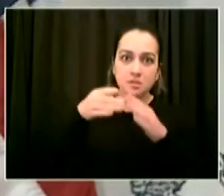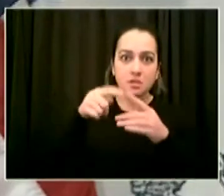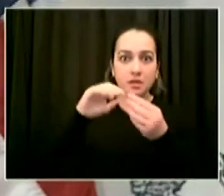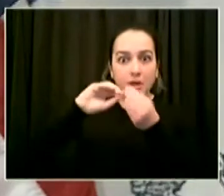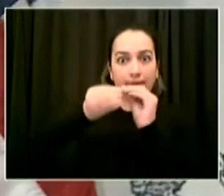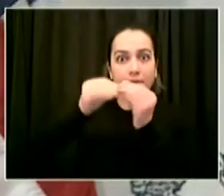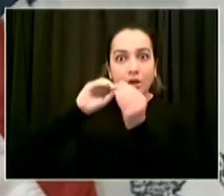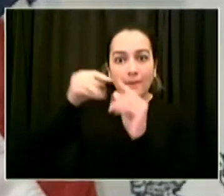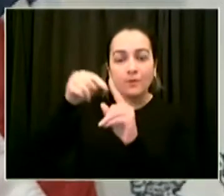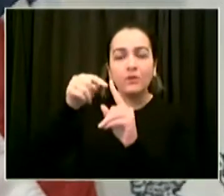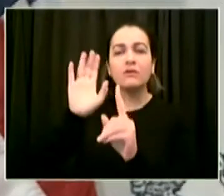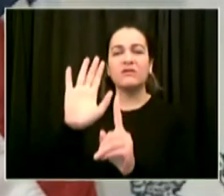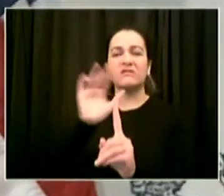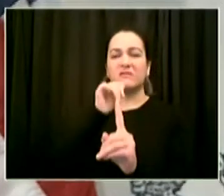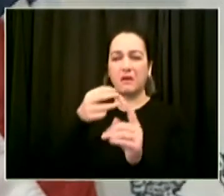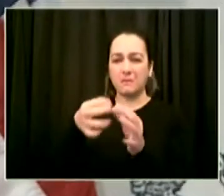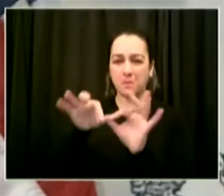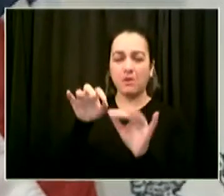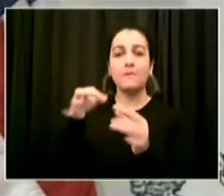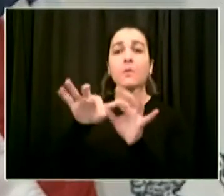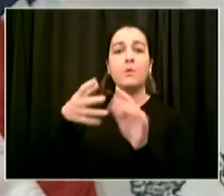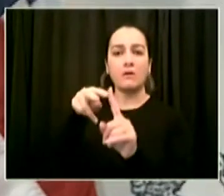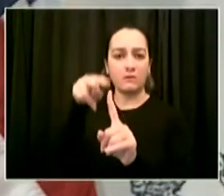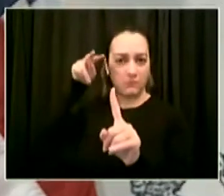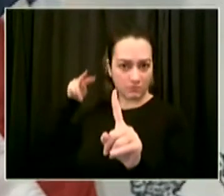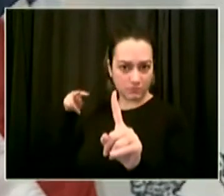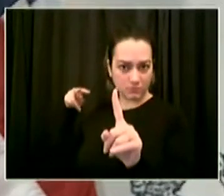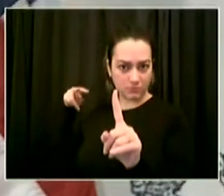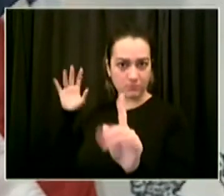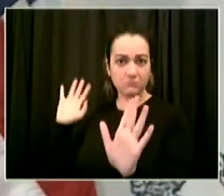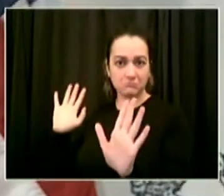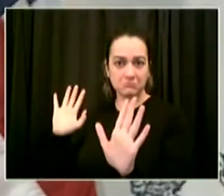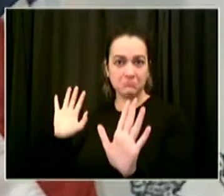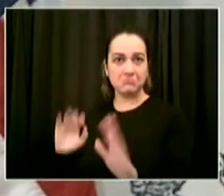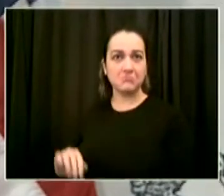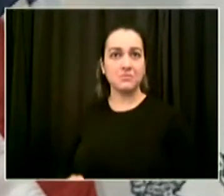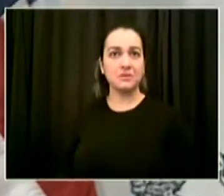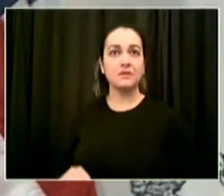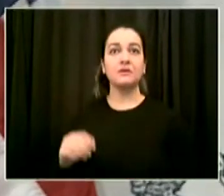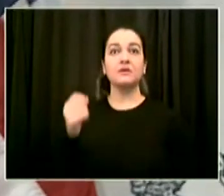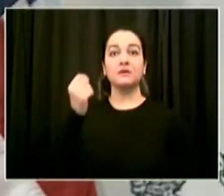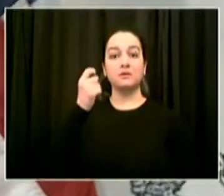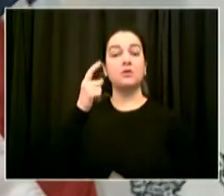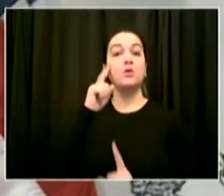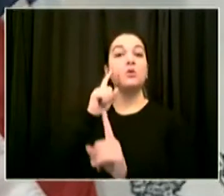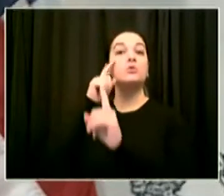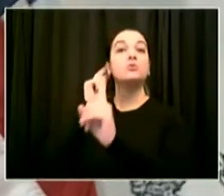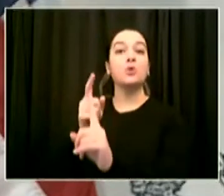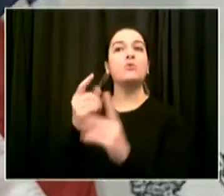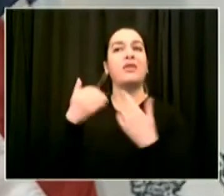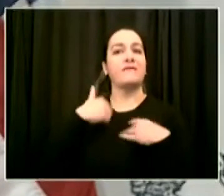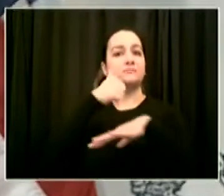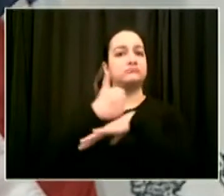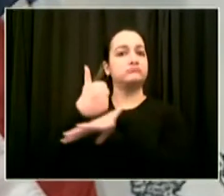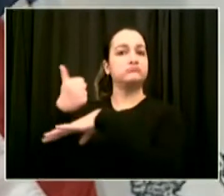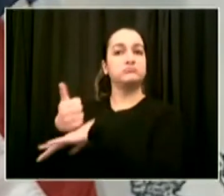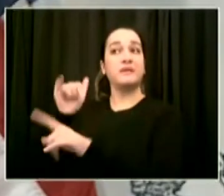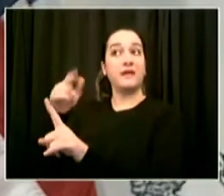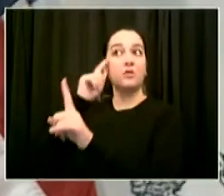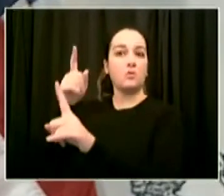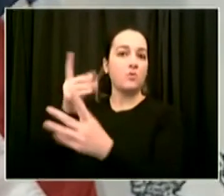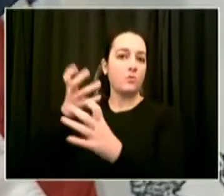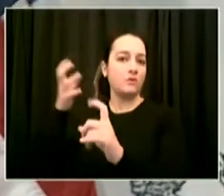moment. Right now, our country is not providing us with enough vaccine. But we have a new